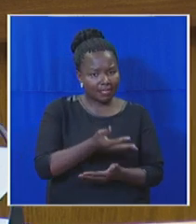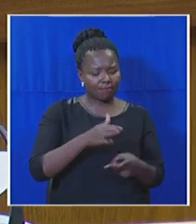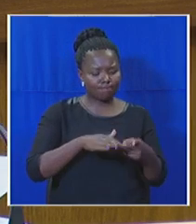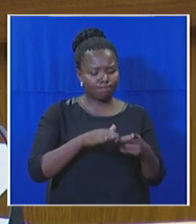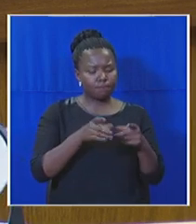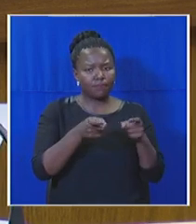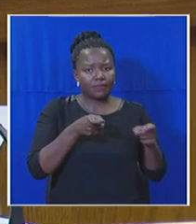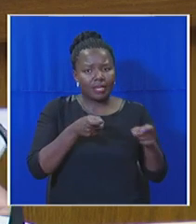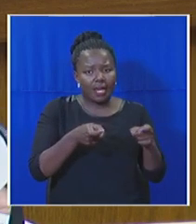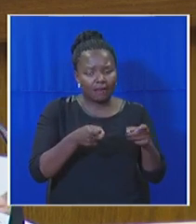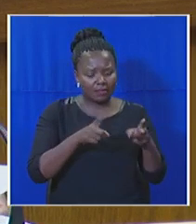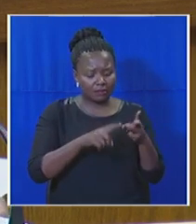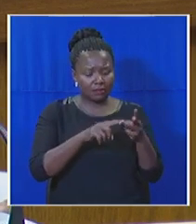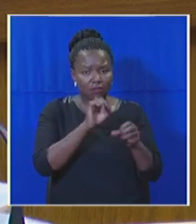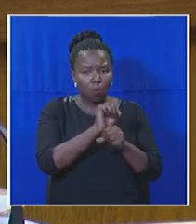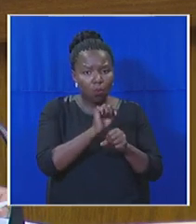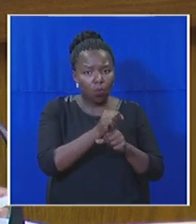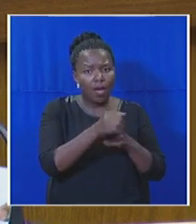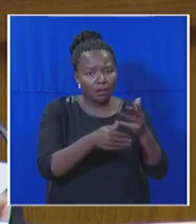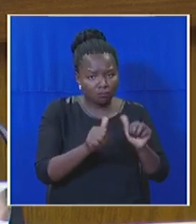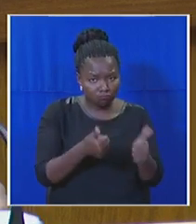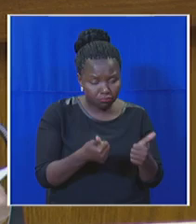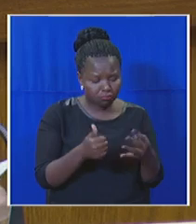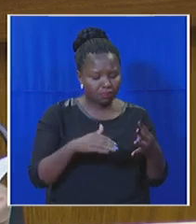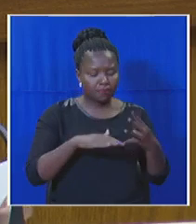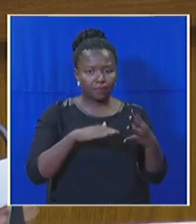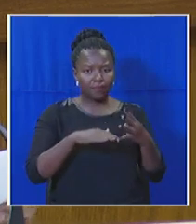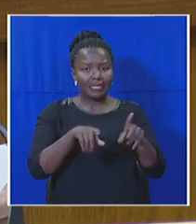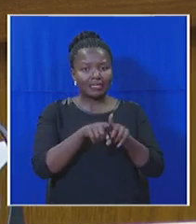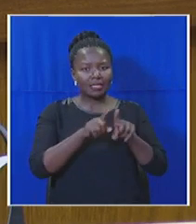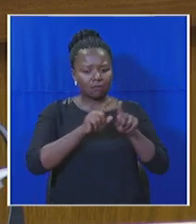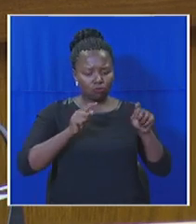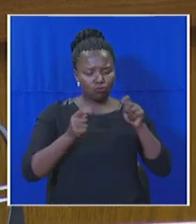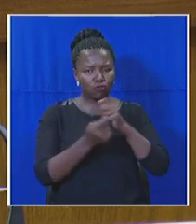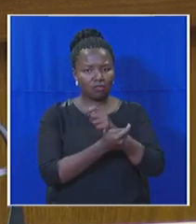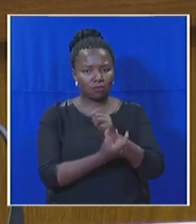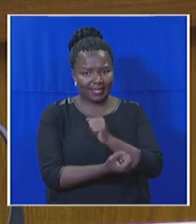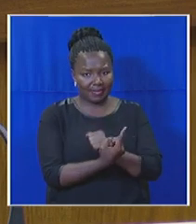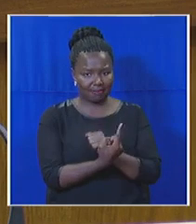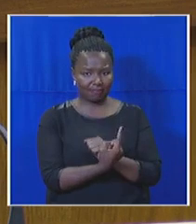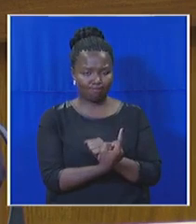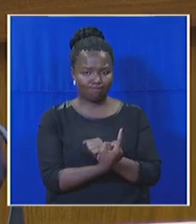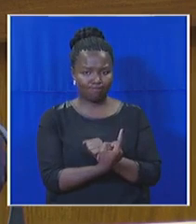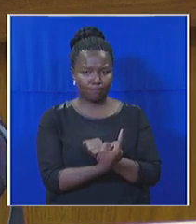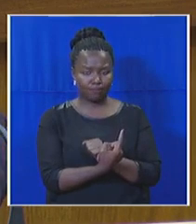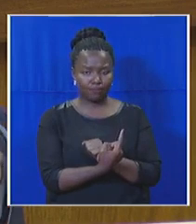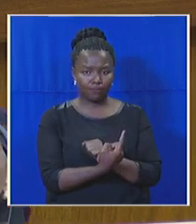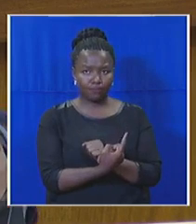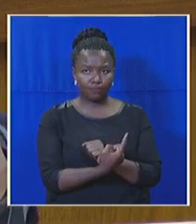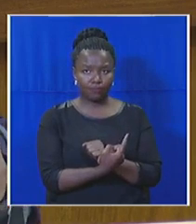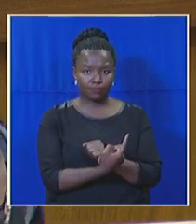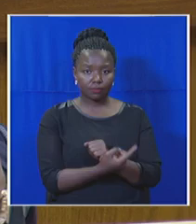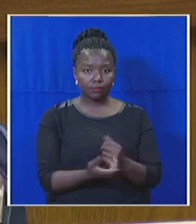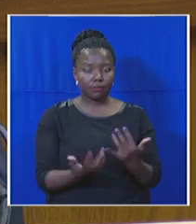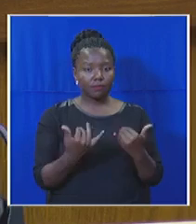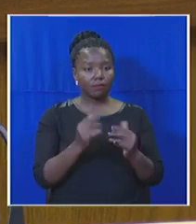governance, performance, and transformation. The goal is